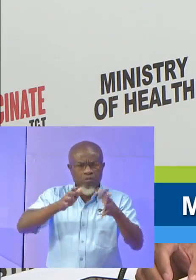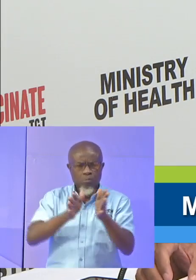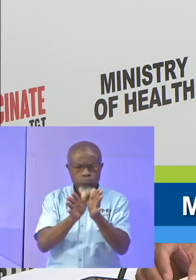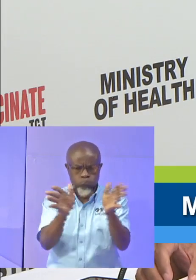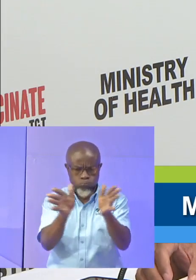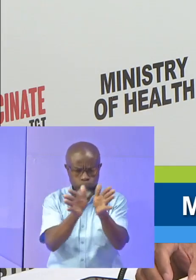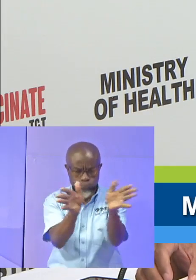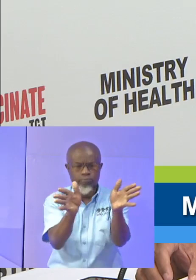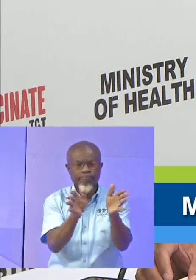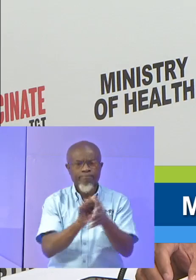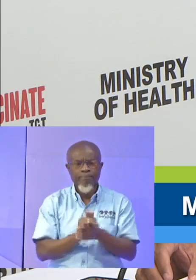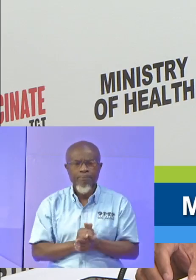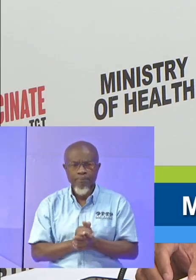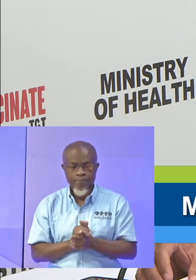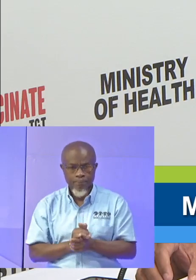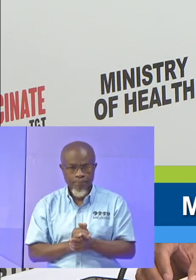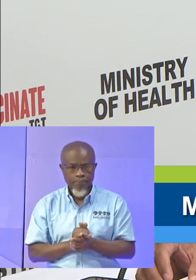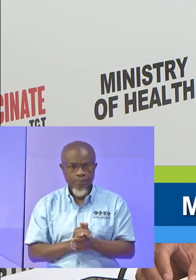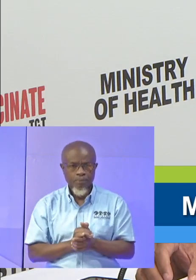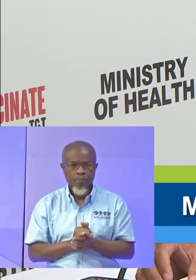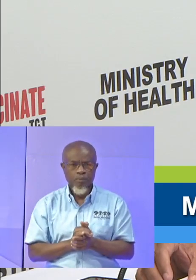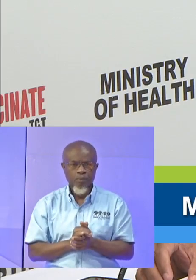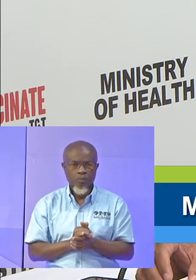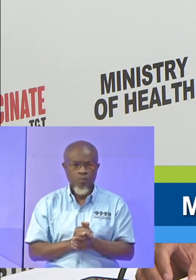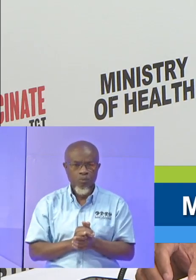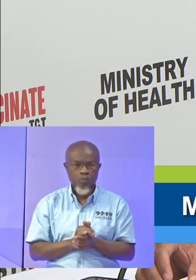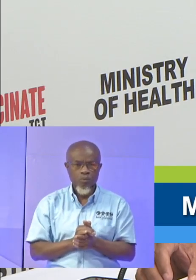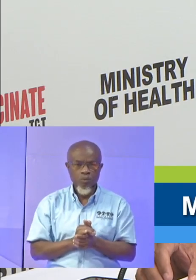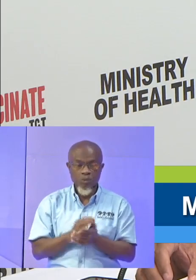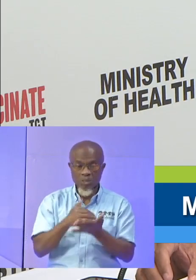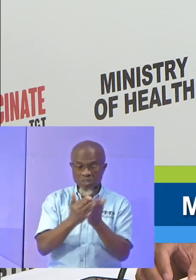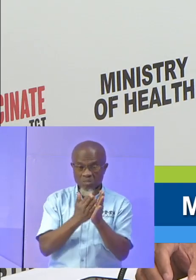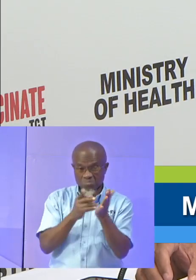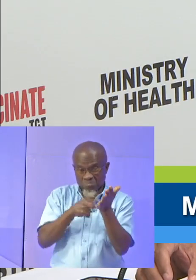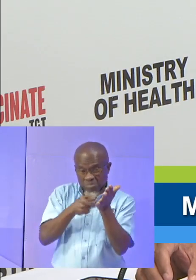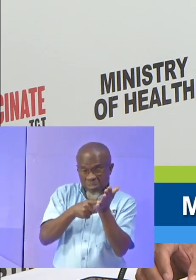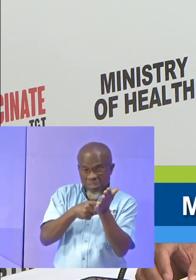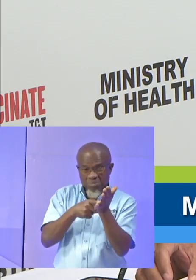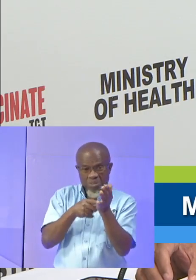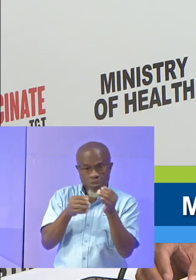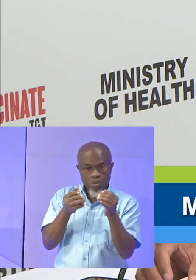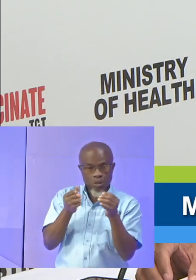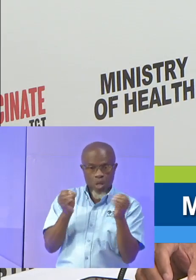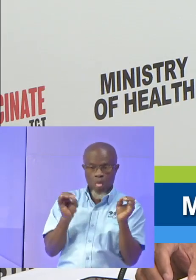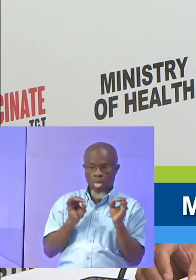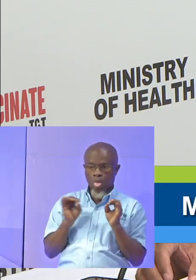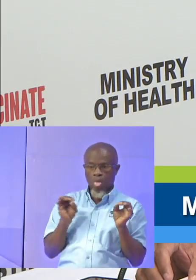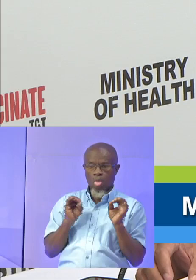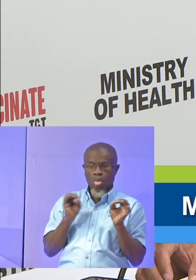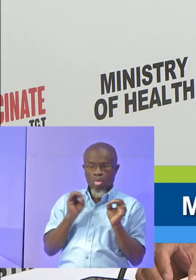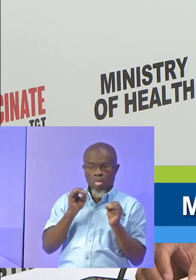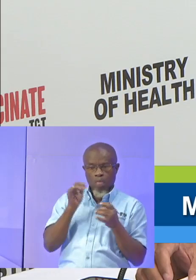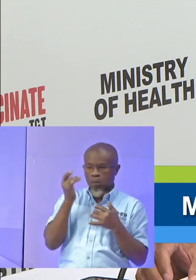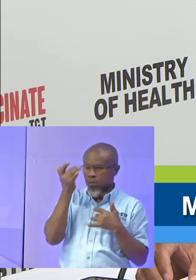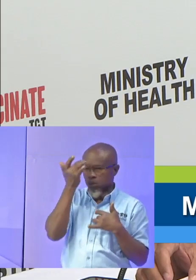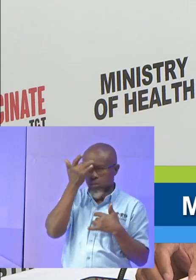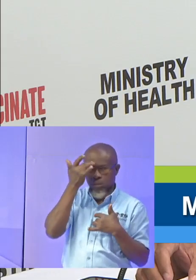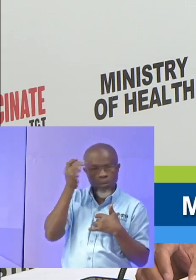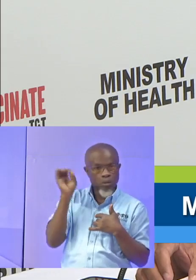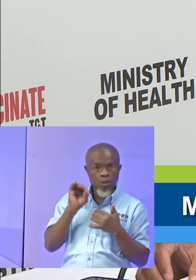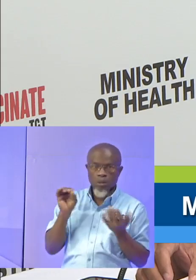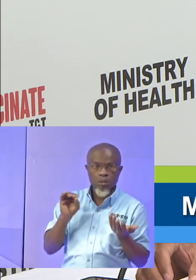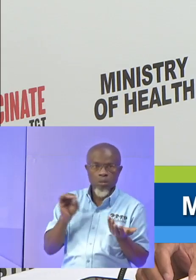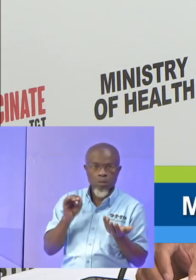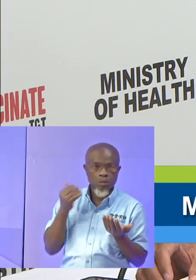suggested 90% of the cases being little or no symptoms, which means that it's very hard to detect it. The meaning of stealth